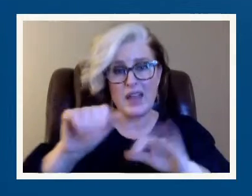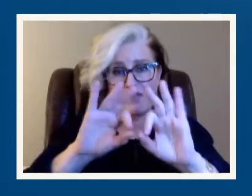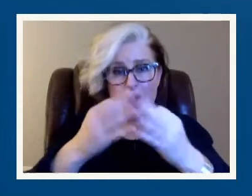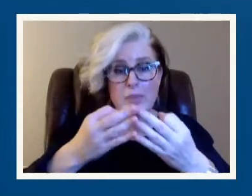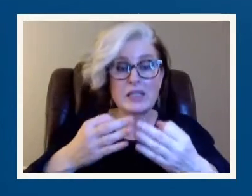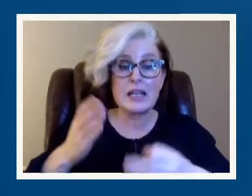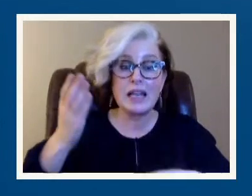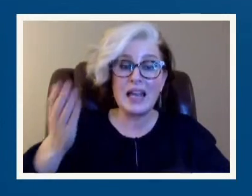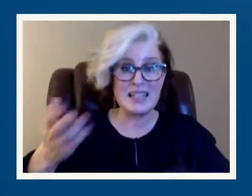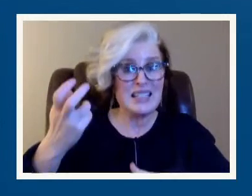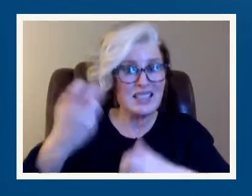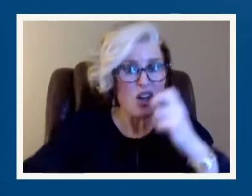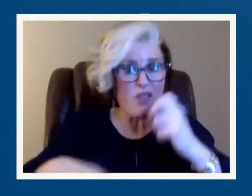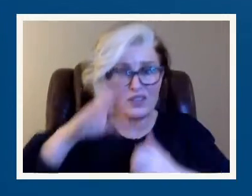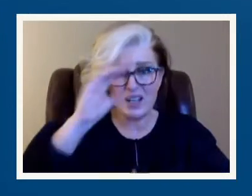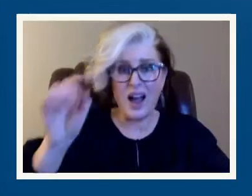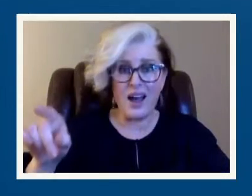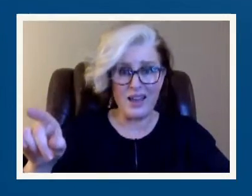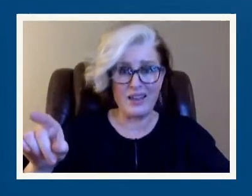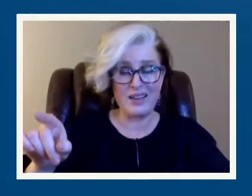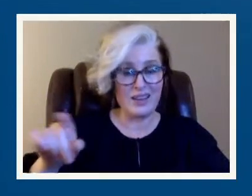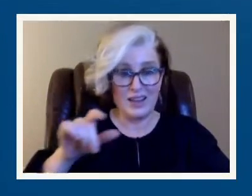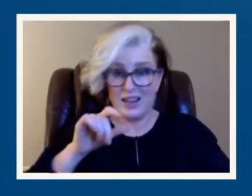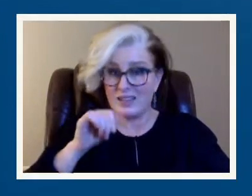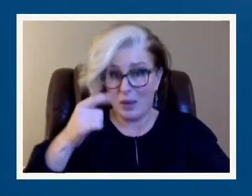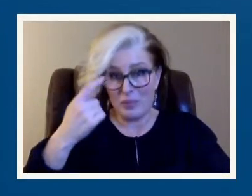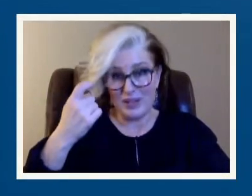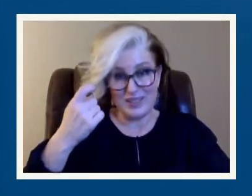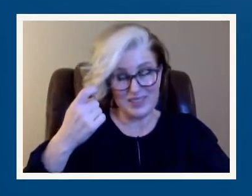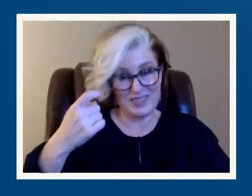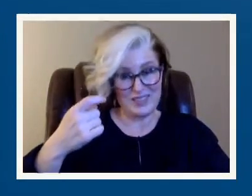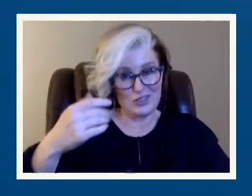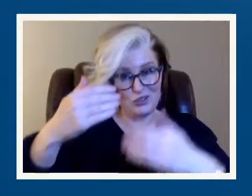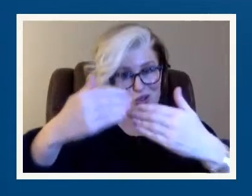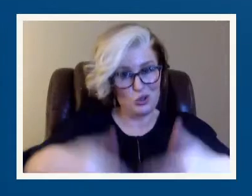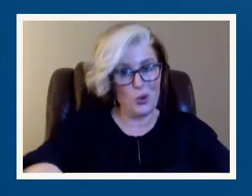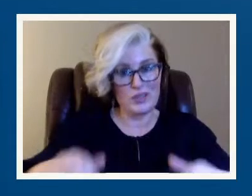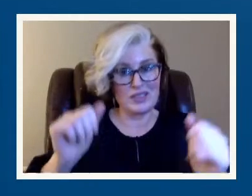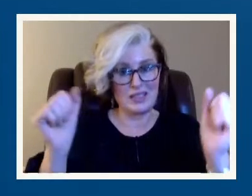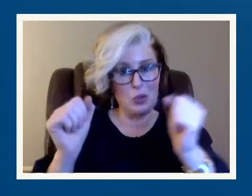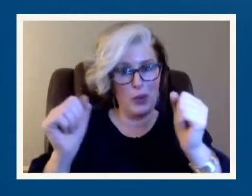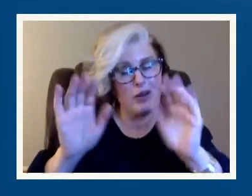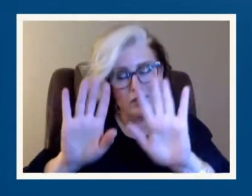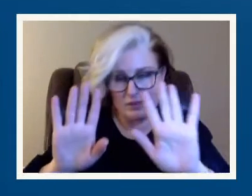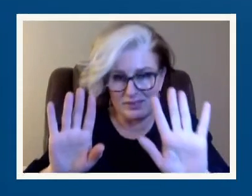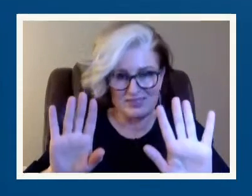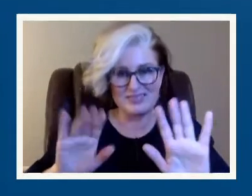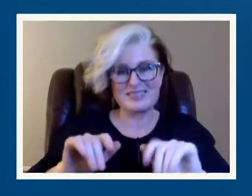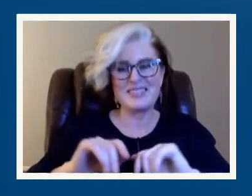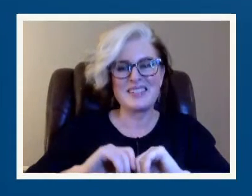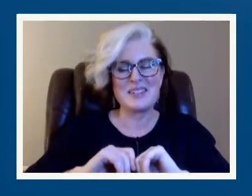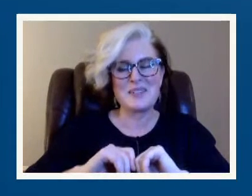he's tough, and not just because he wears shorts in the winter, which I do not do.